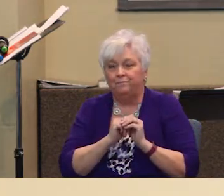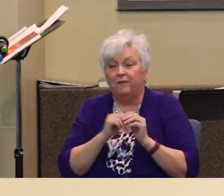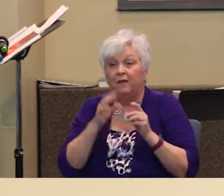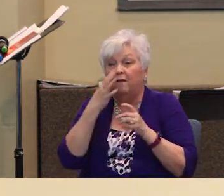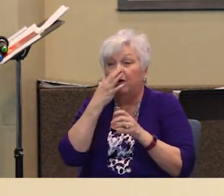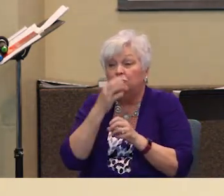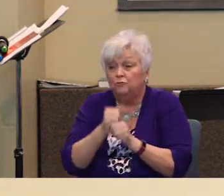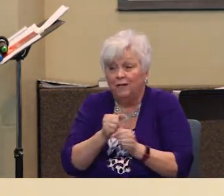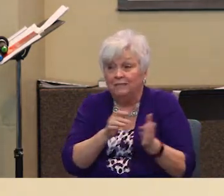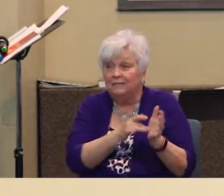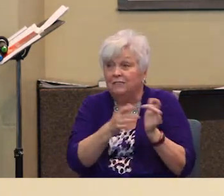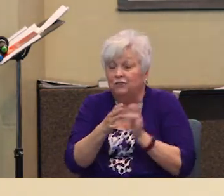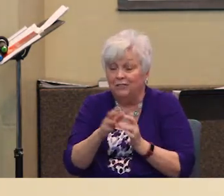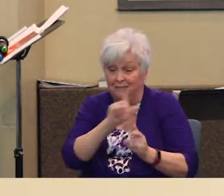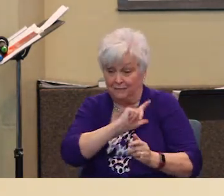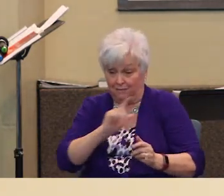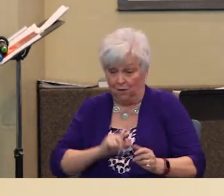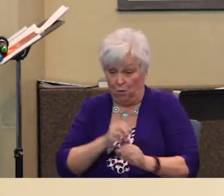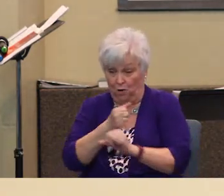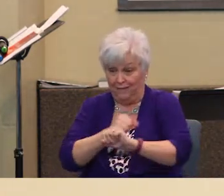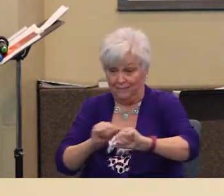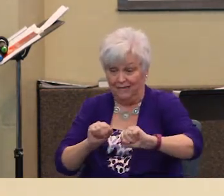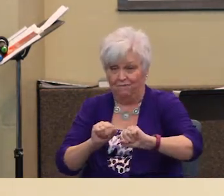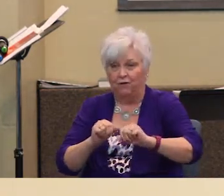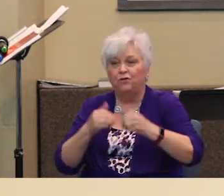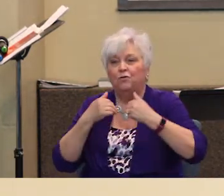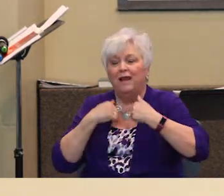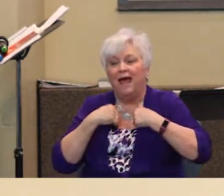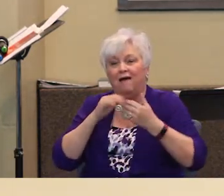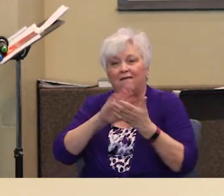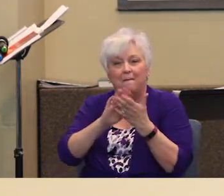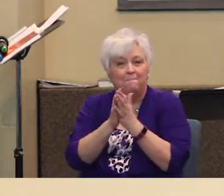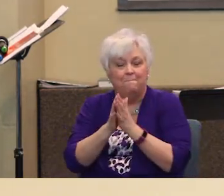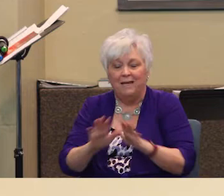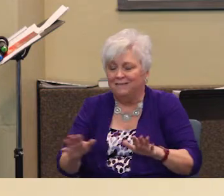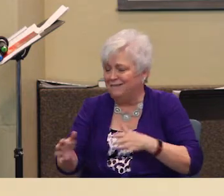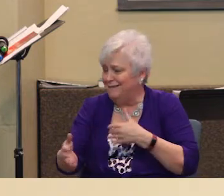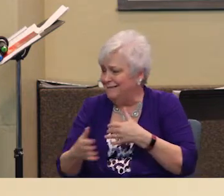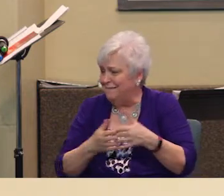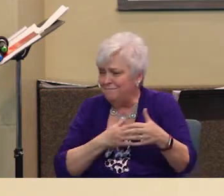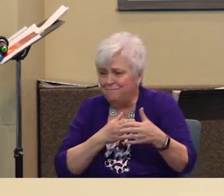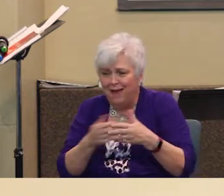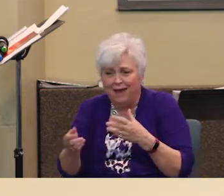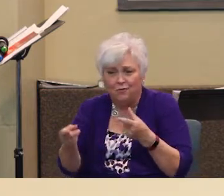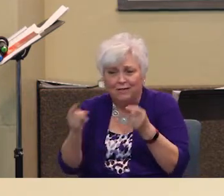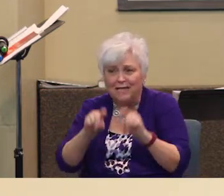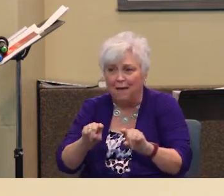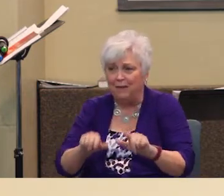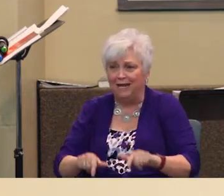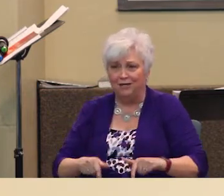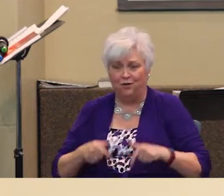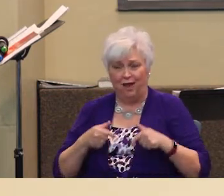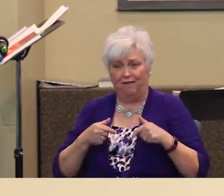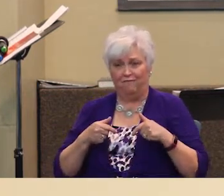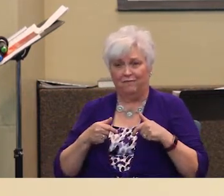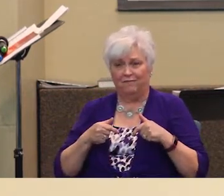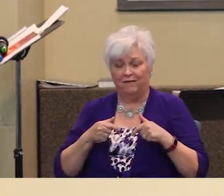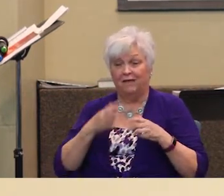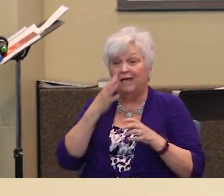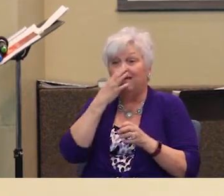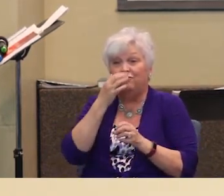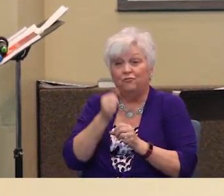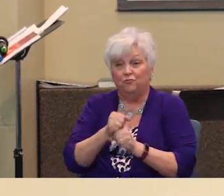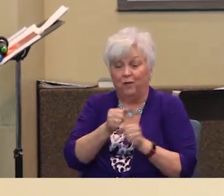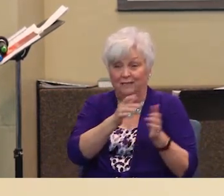trust in Jesus as your Lord and Savior, you can have peace. No matter what your life circumstances are. If you trust